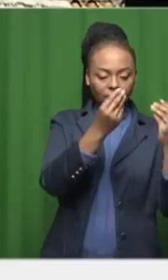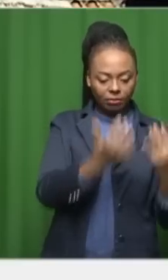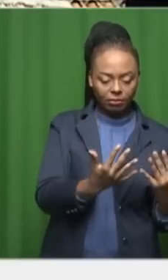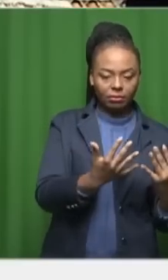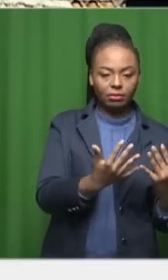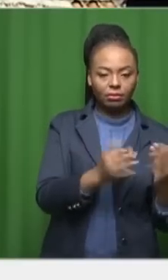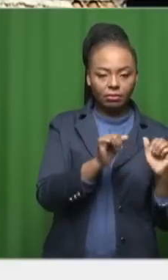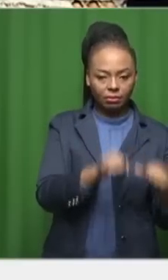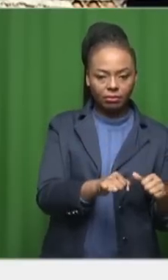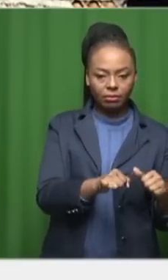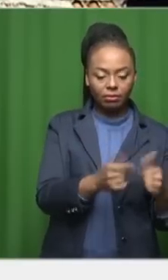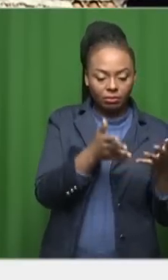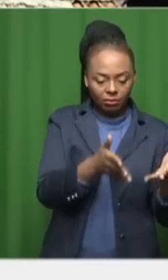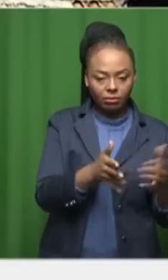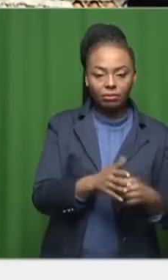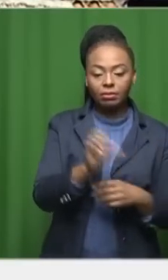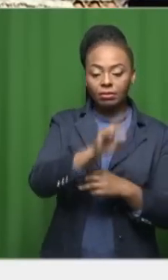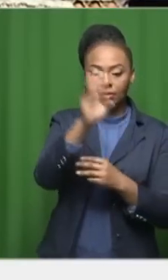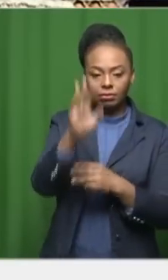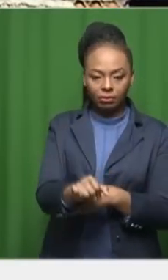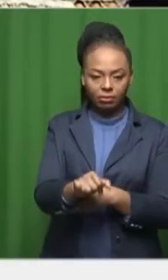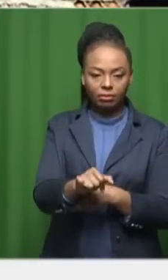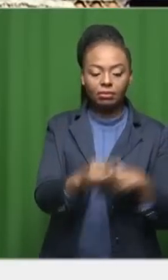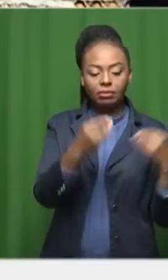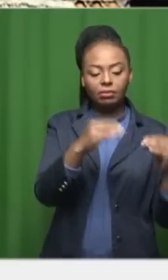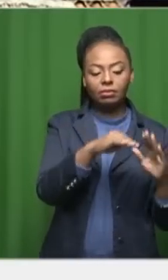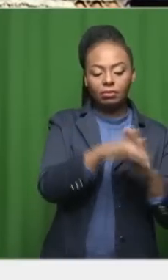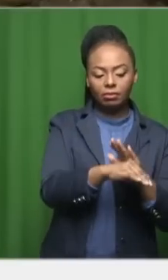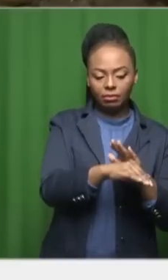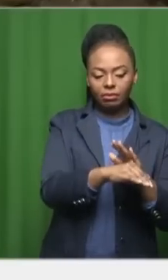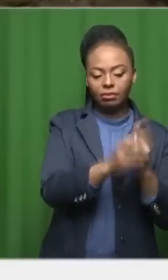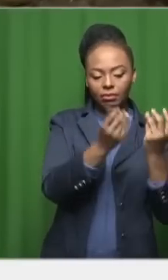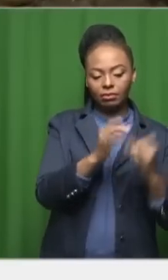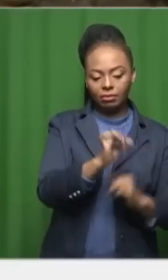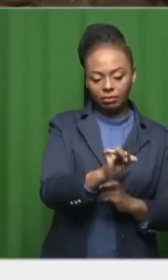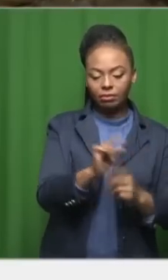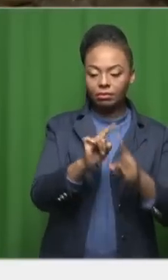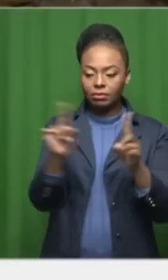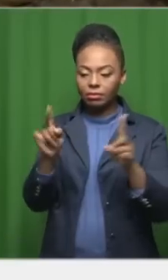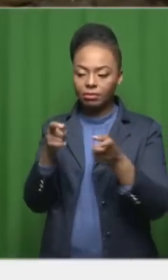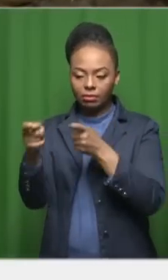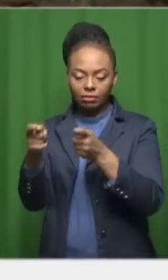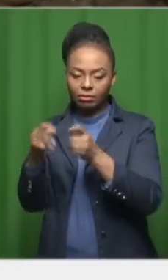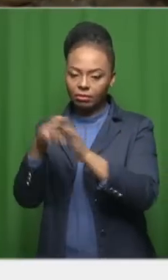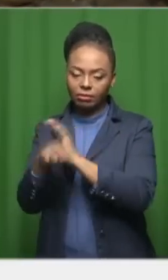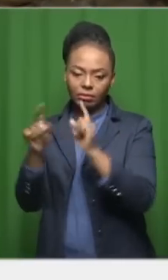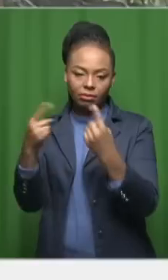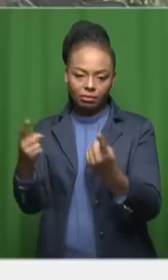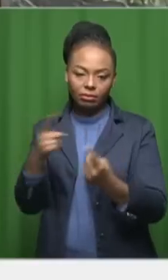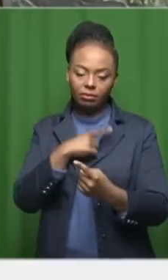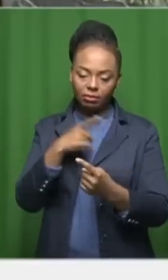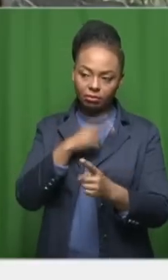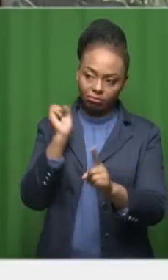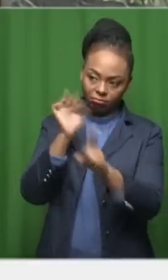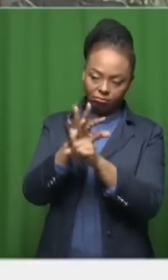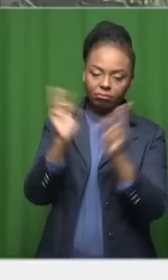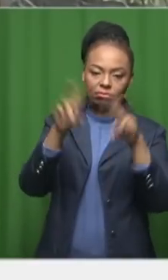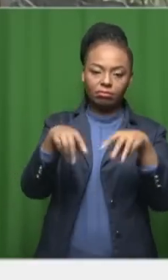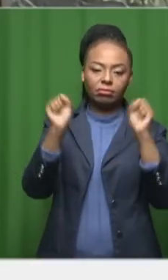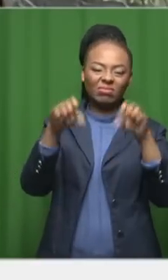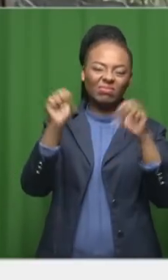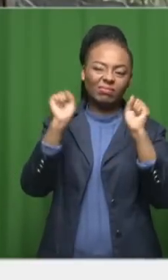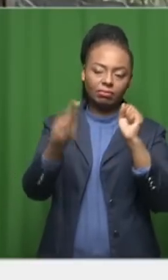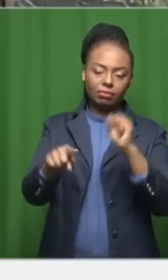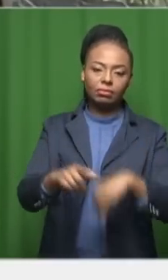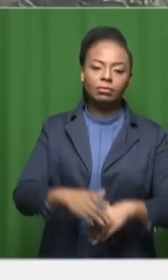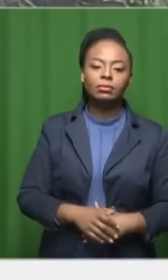South Africa, this is a reality, given that we are facing huge load shedding constraints. Now, Marlene, there is, of